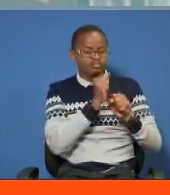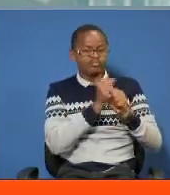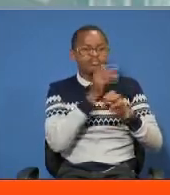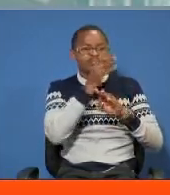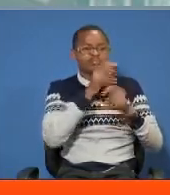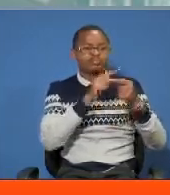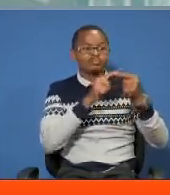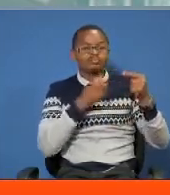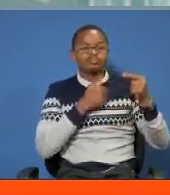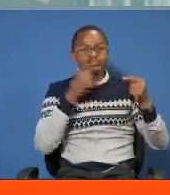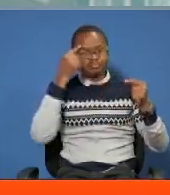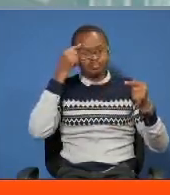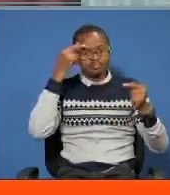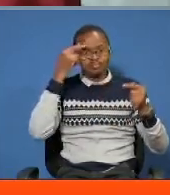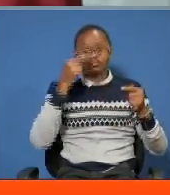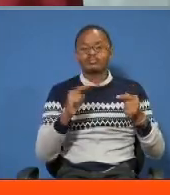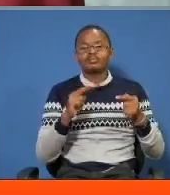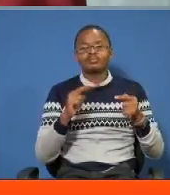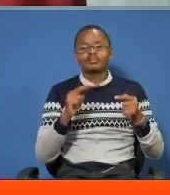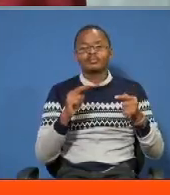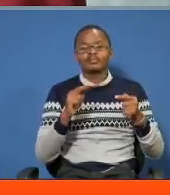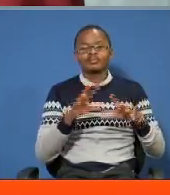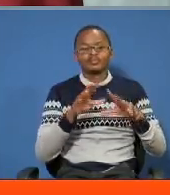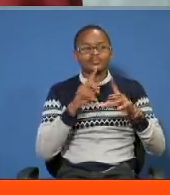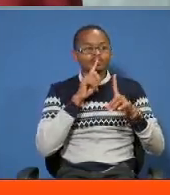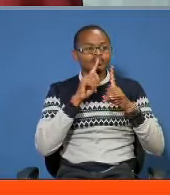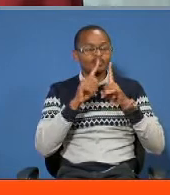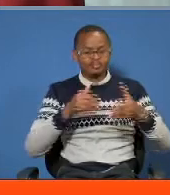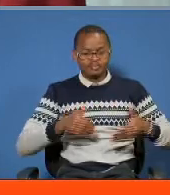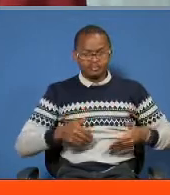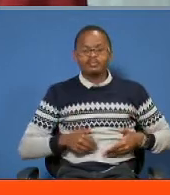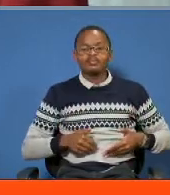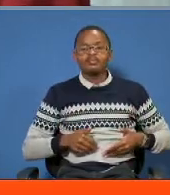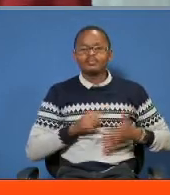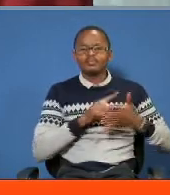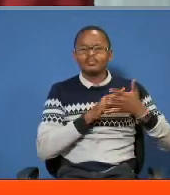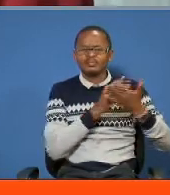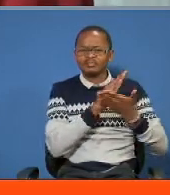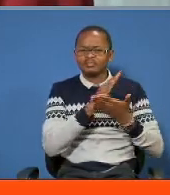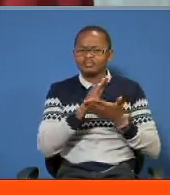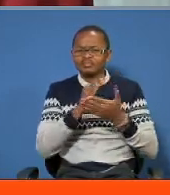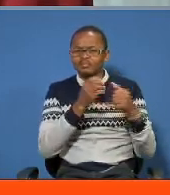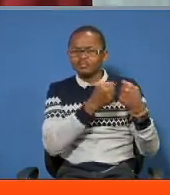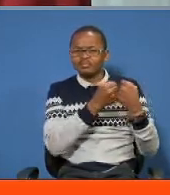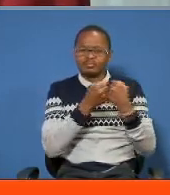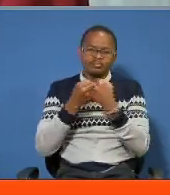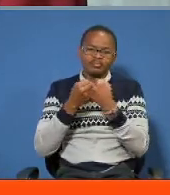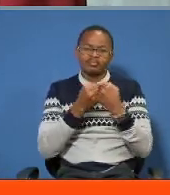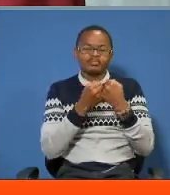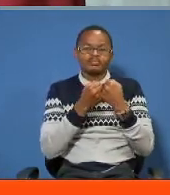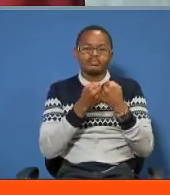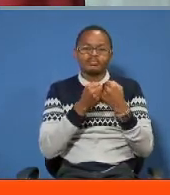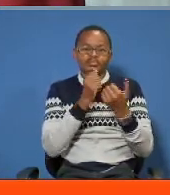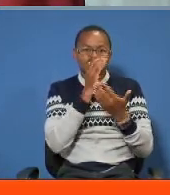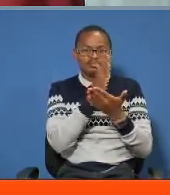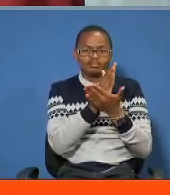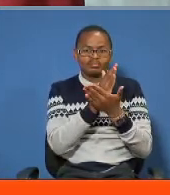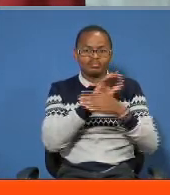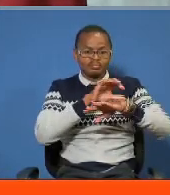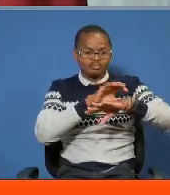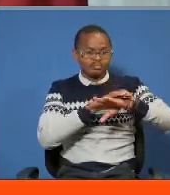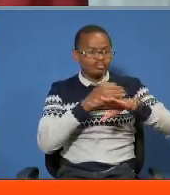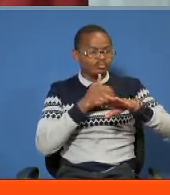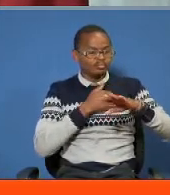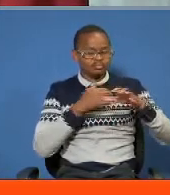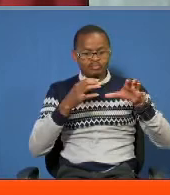making it steps forward, but we have a sense of a vision where we're going. Talking about being a young agency, what are some of the challenges or obstacles that